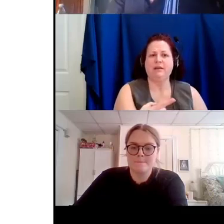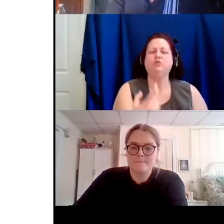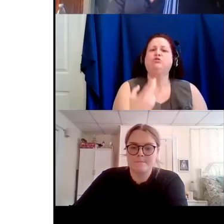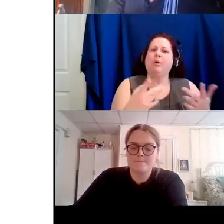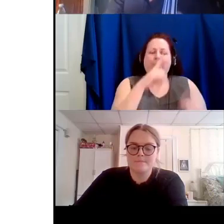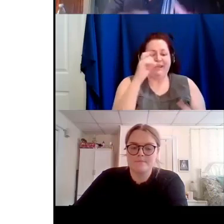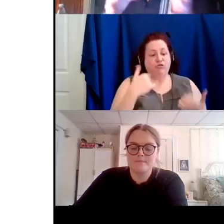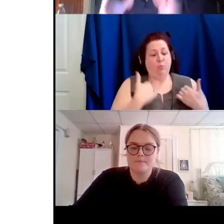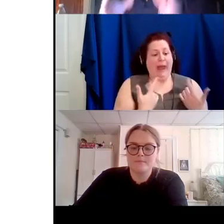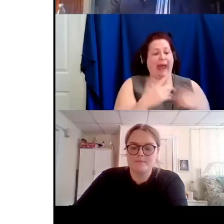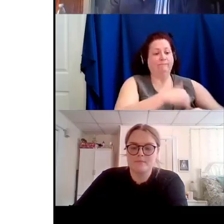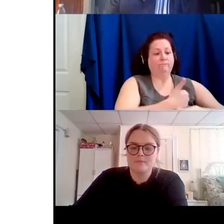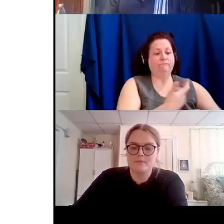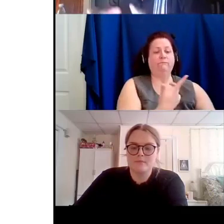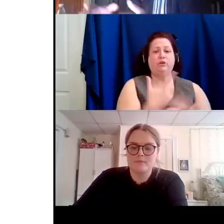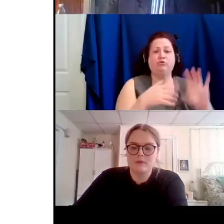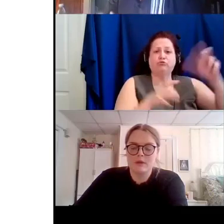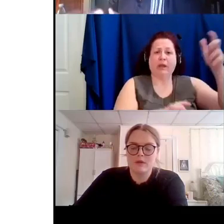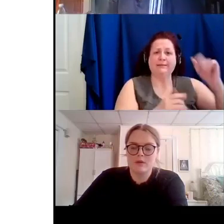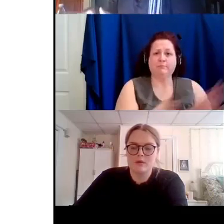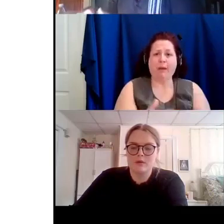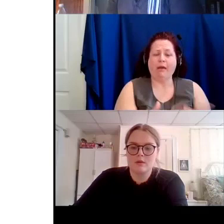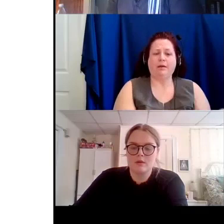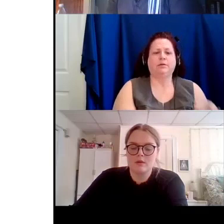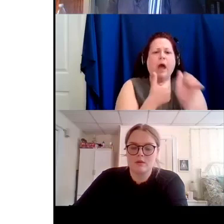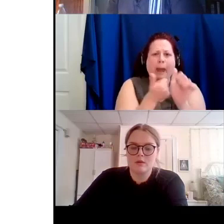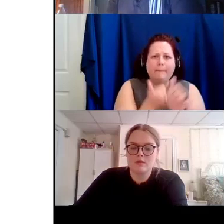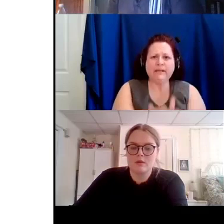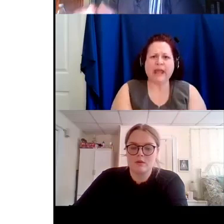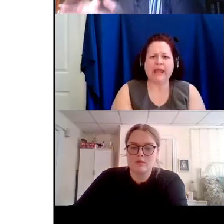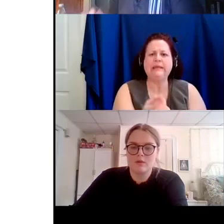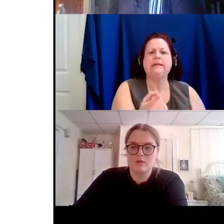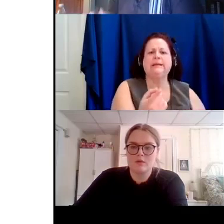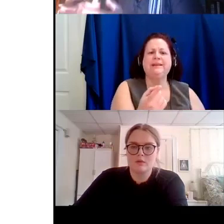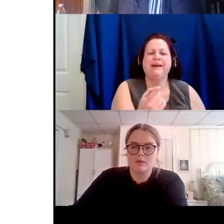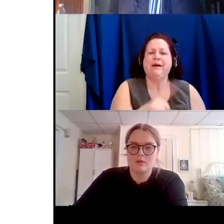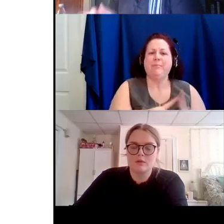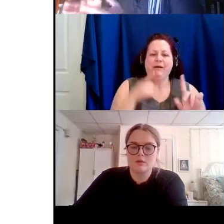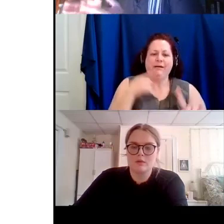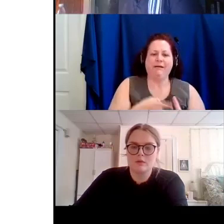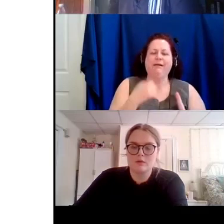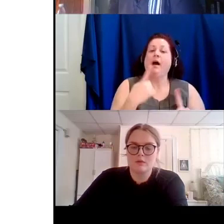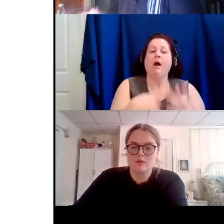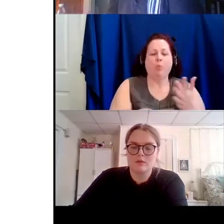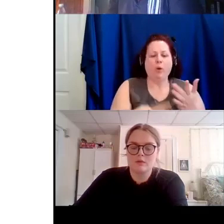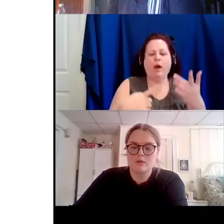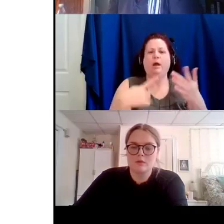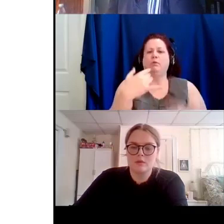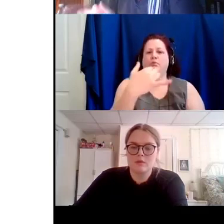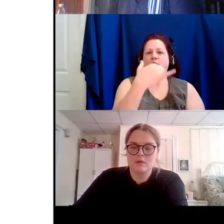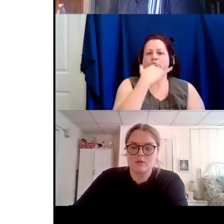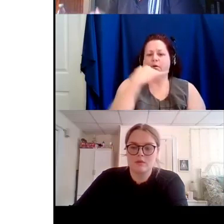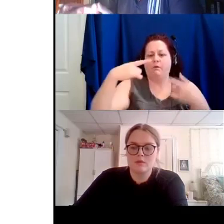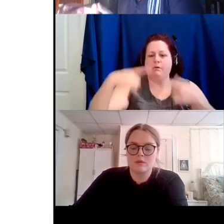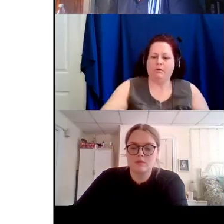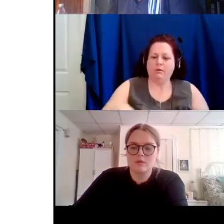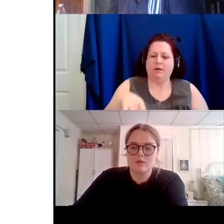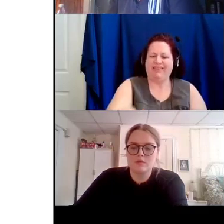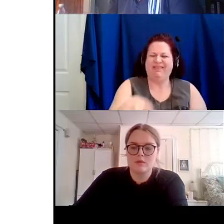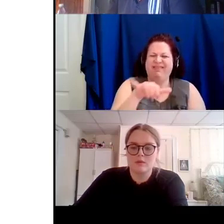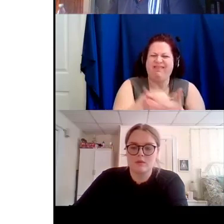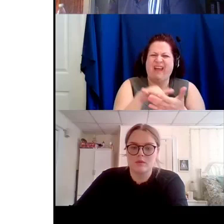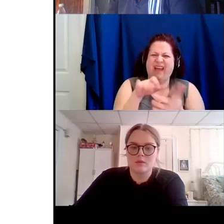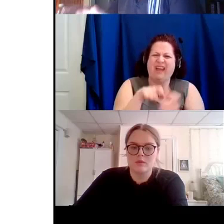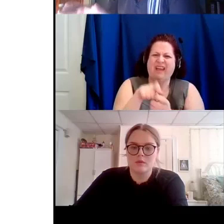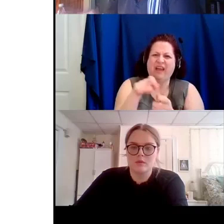crisis plan, you update it, and the key part of updating it is what went wrong on this restraint and what should we have